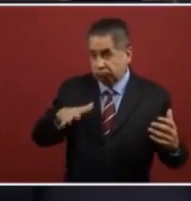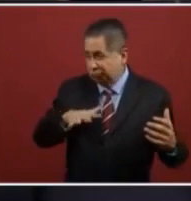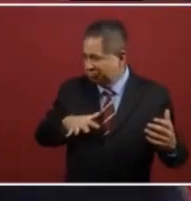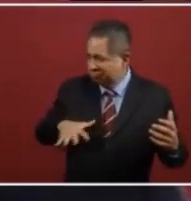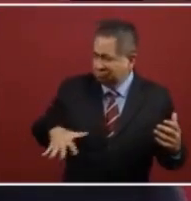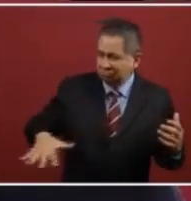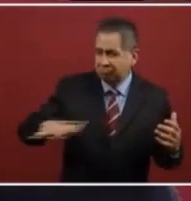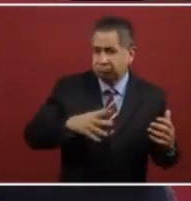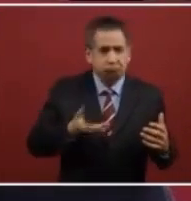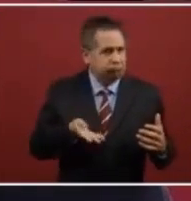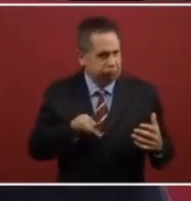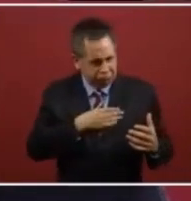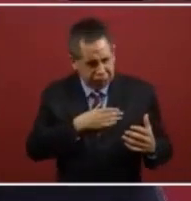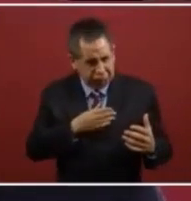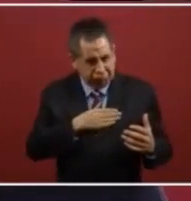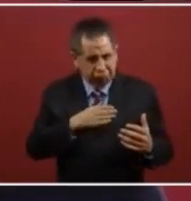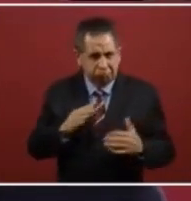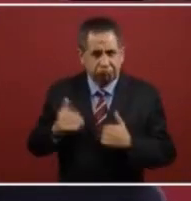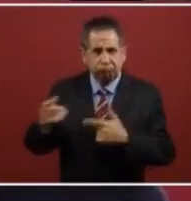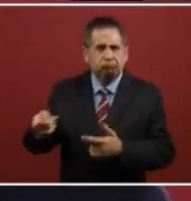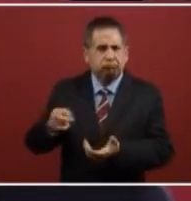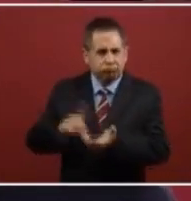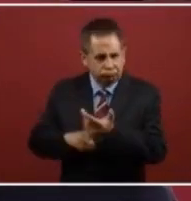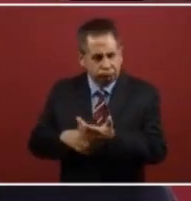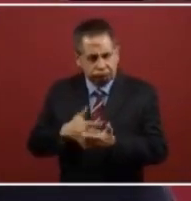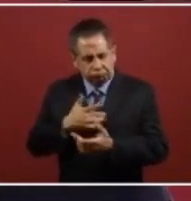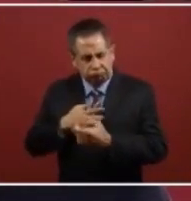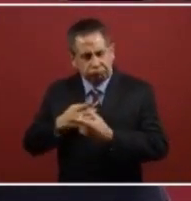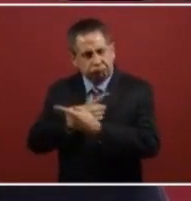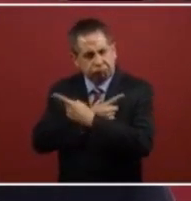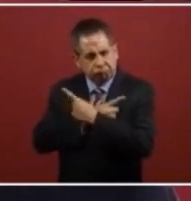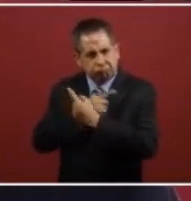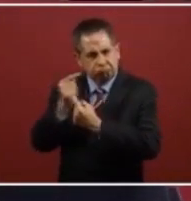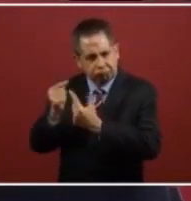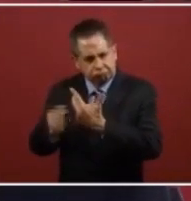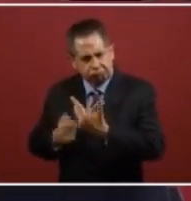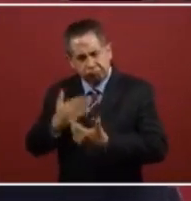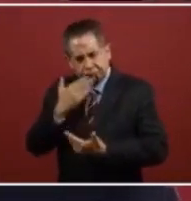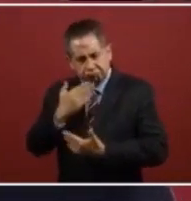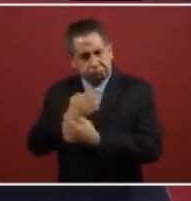the truth is, hay valores, there's got to be values